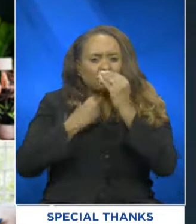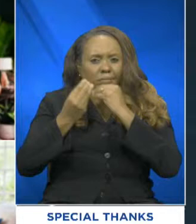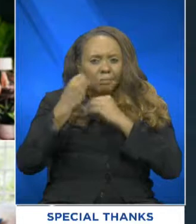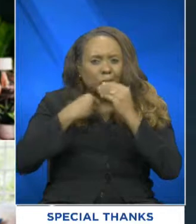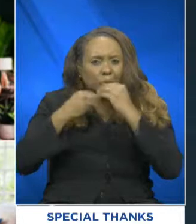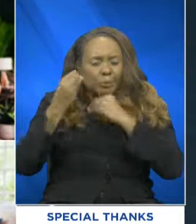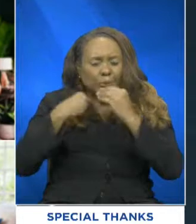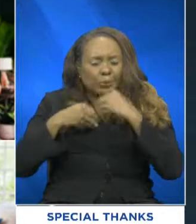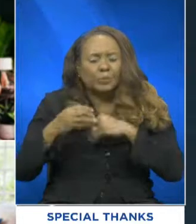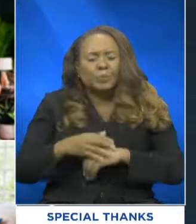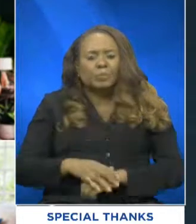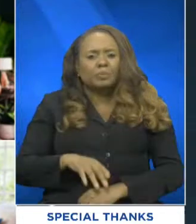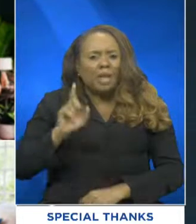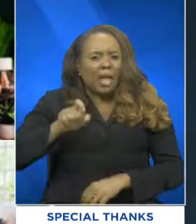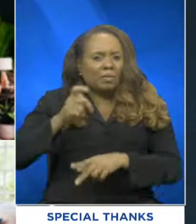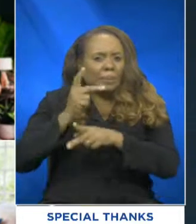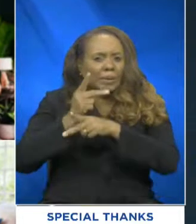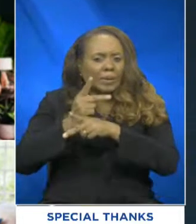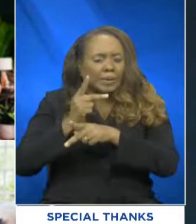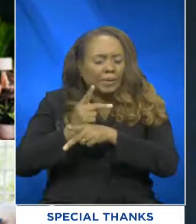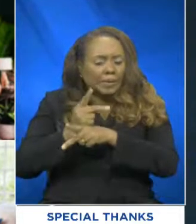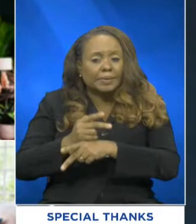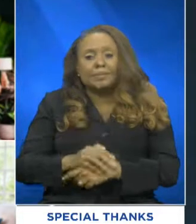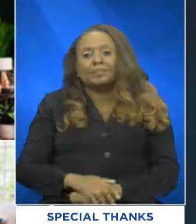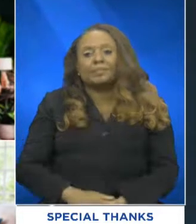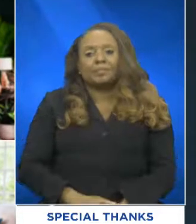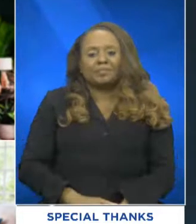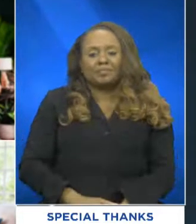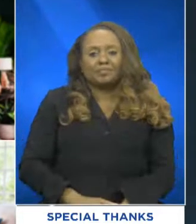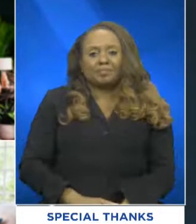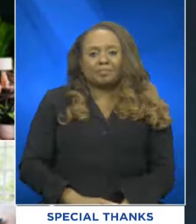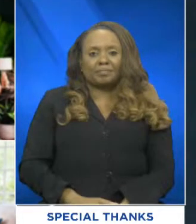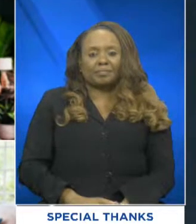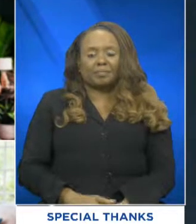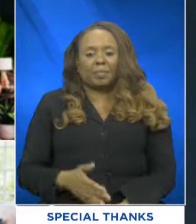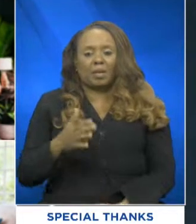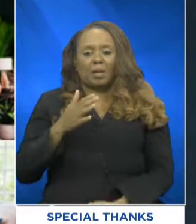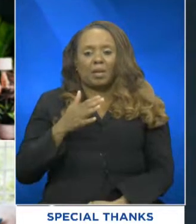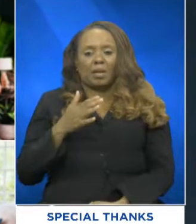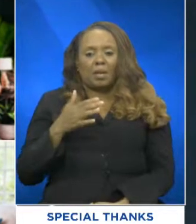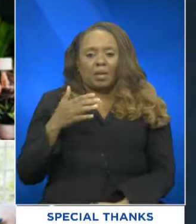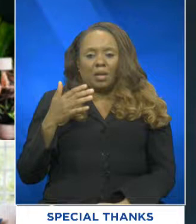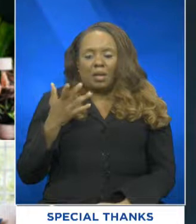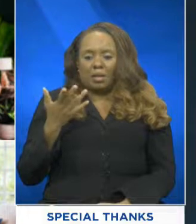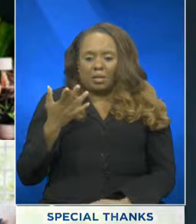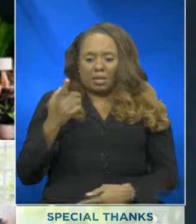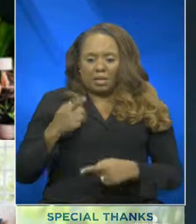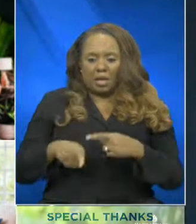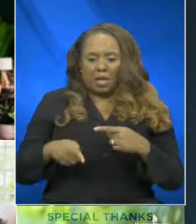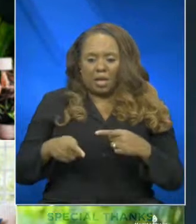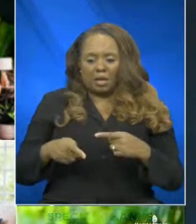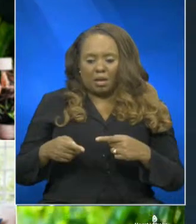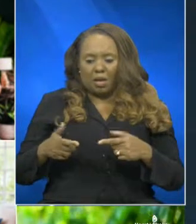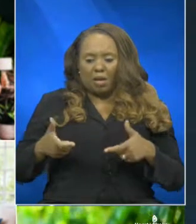And that is something I have to do and watch my weight and things like that. And that